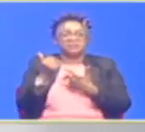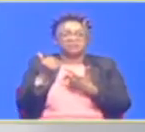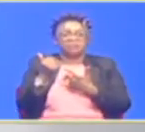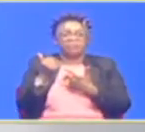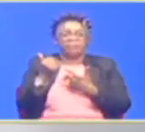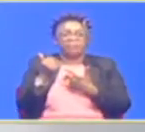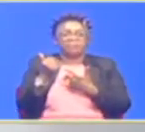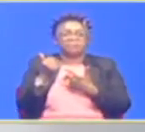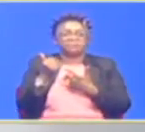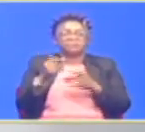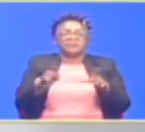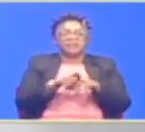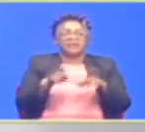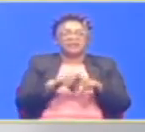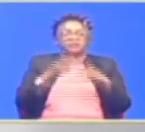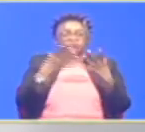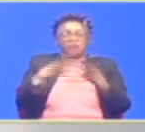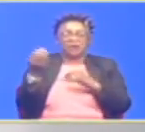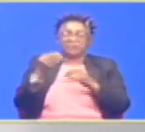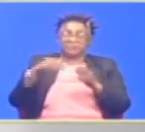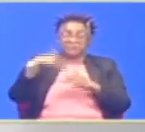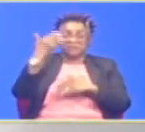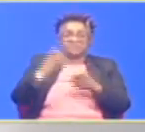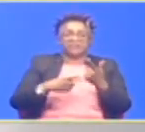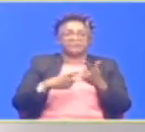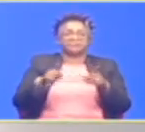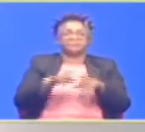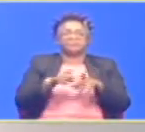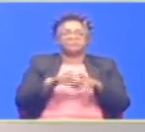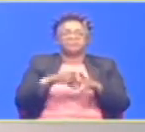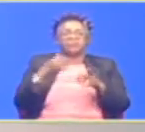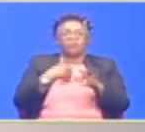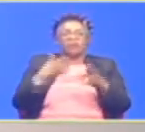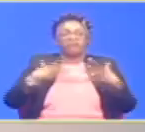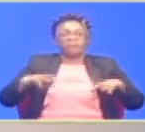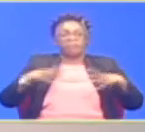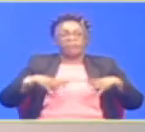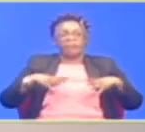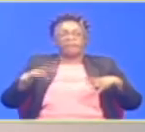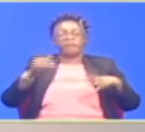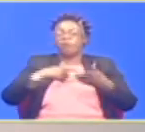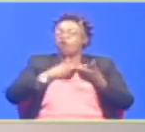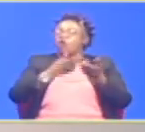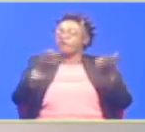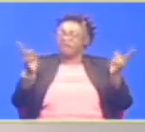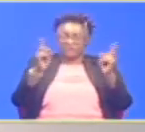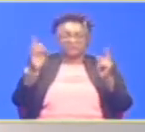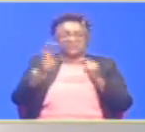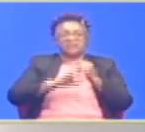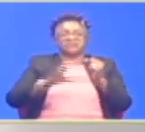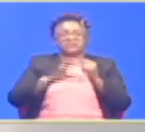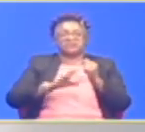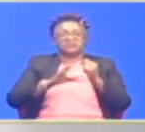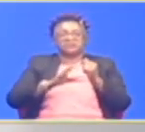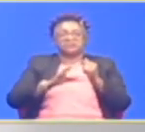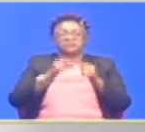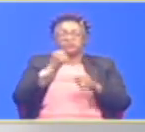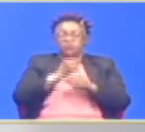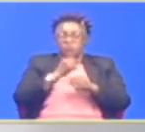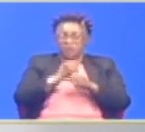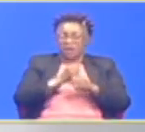as we begin the school in January next year, also we'll have people from all over the country and beyond bringing their talented kids